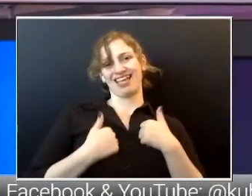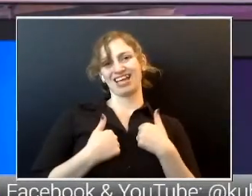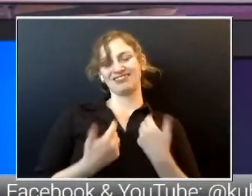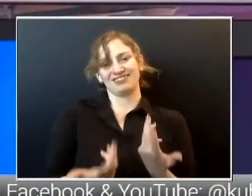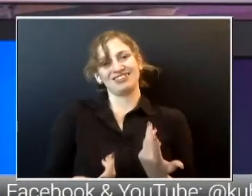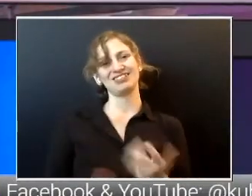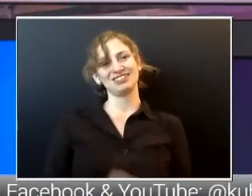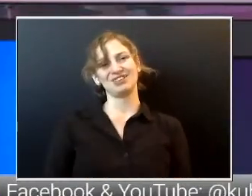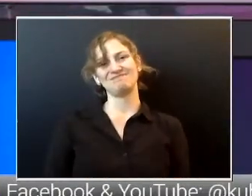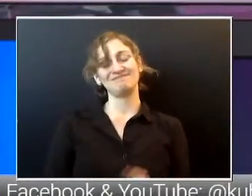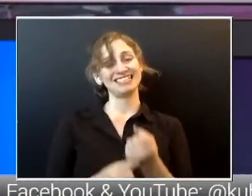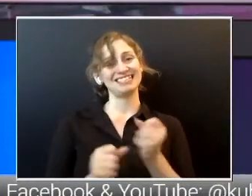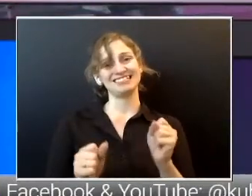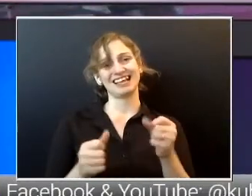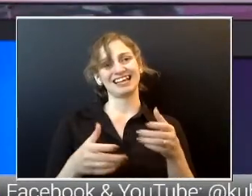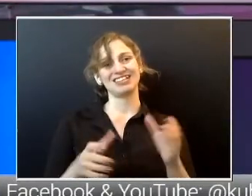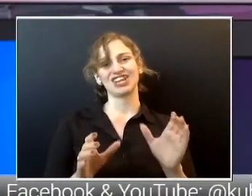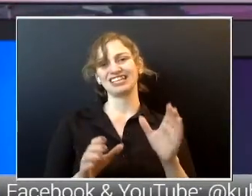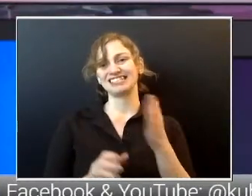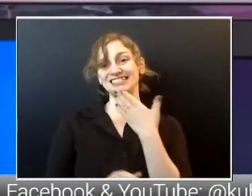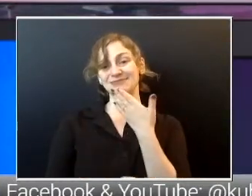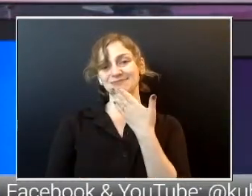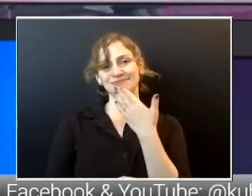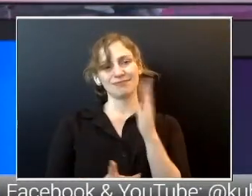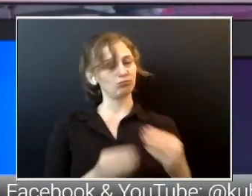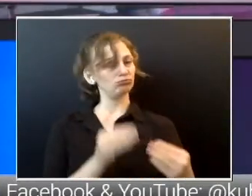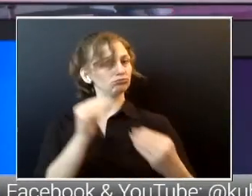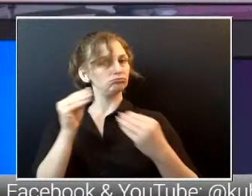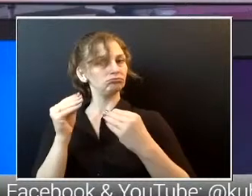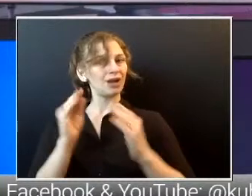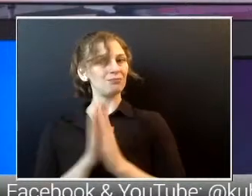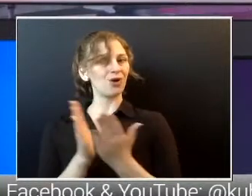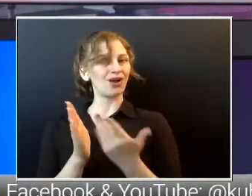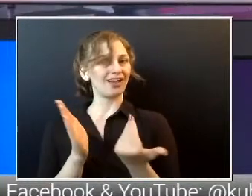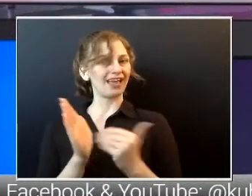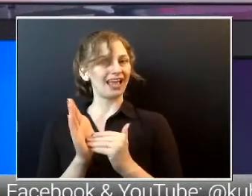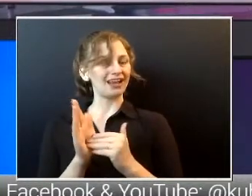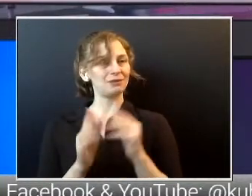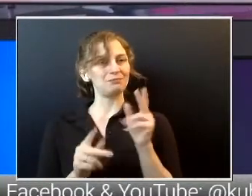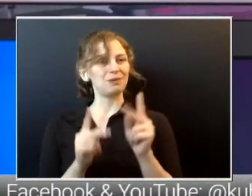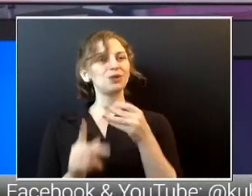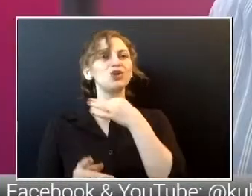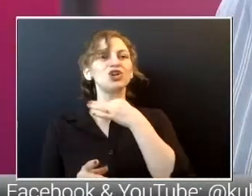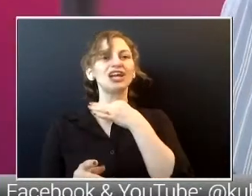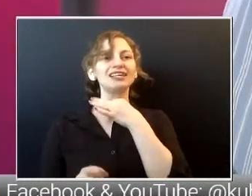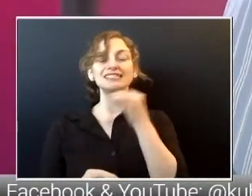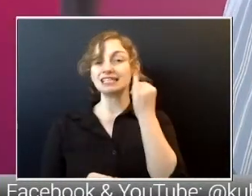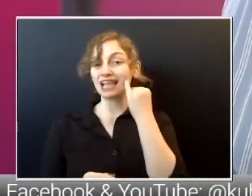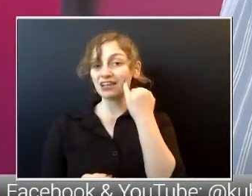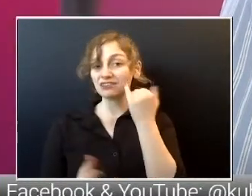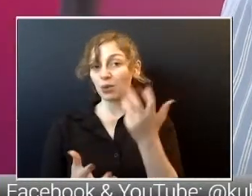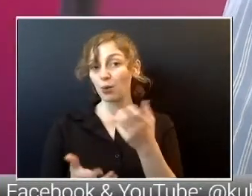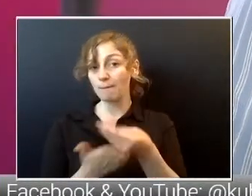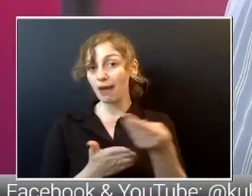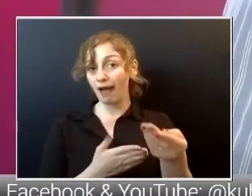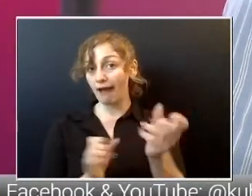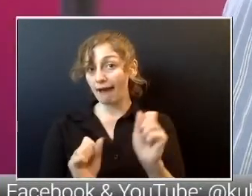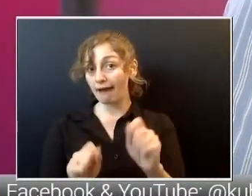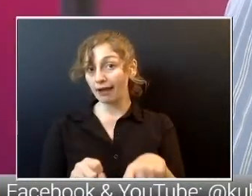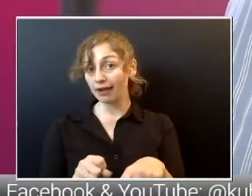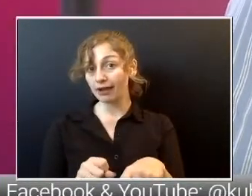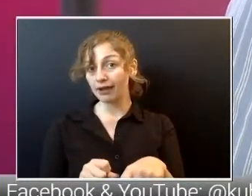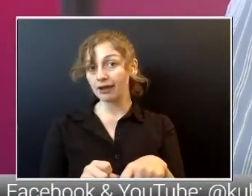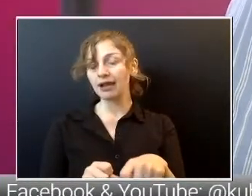And hold up your book again, because people have also asked where they can, if you're not, some people want to buy it too. Is that on Amazon? It used to be